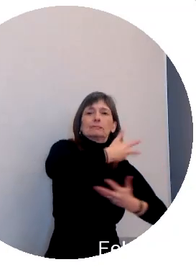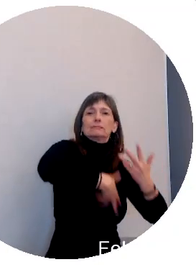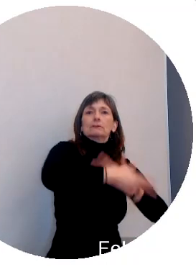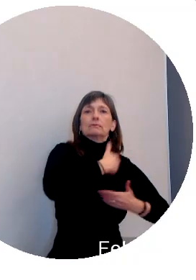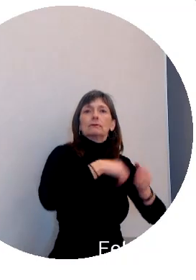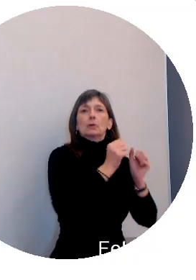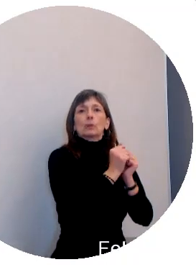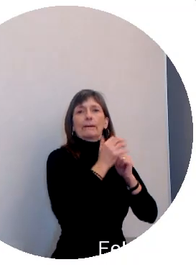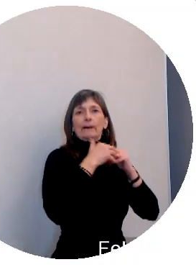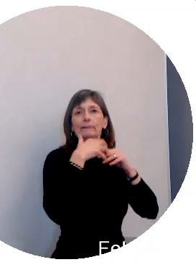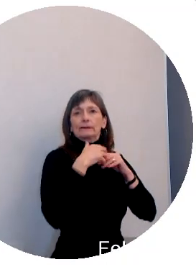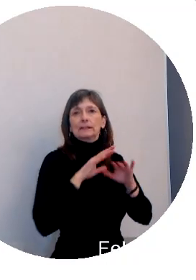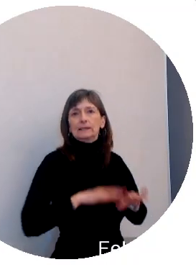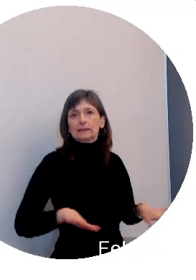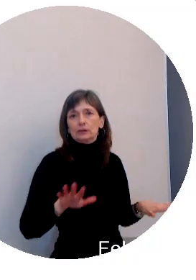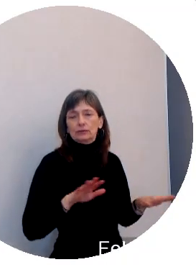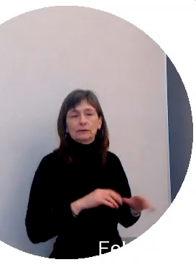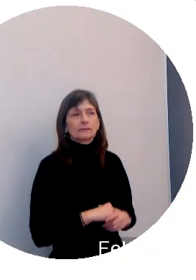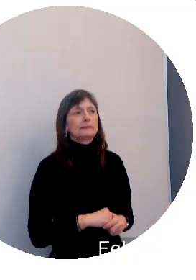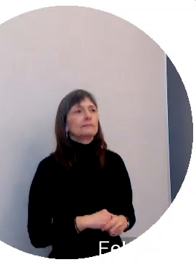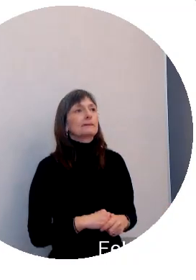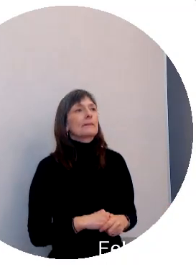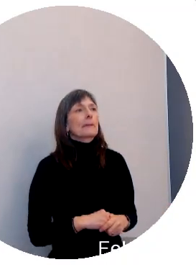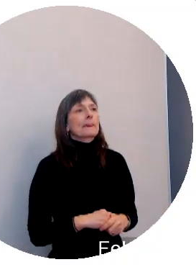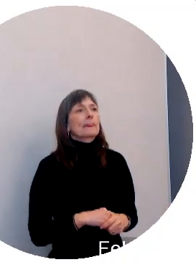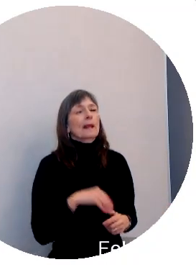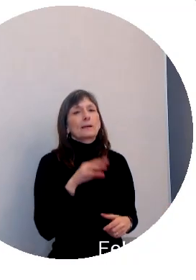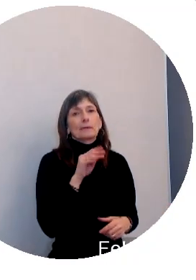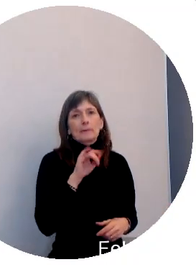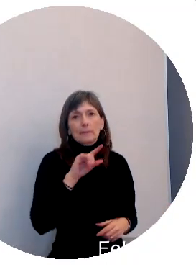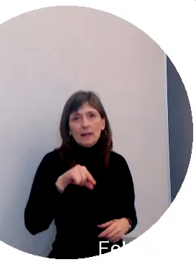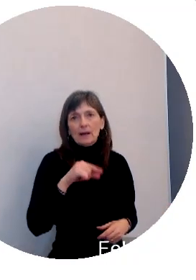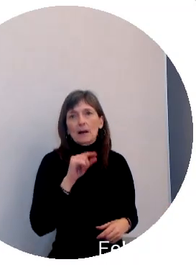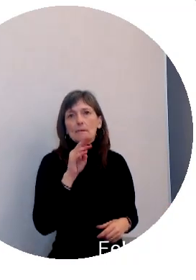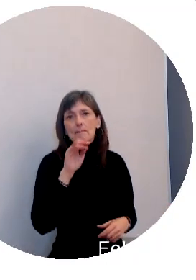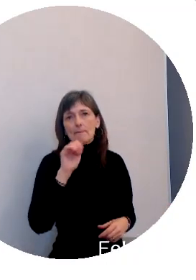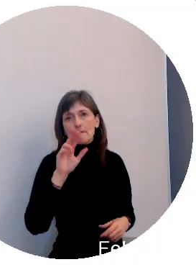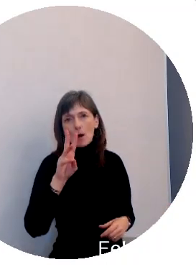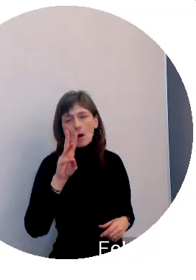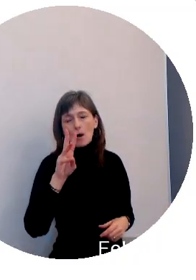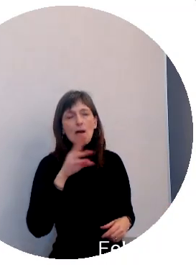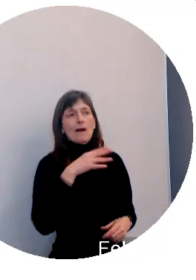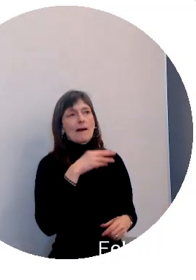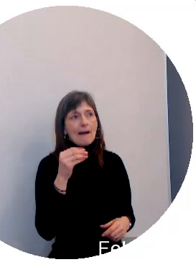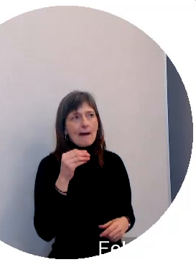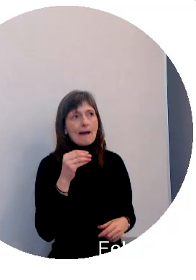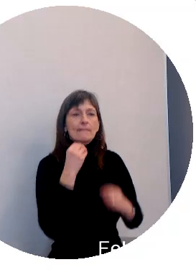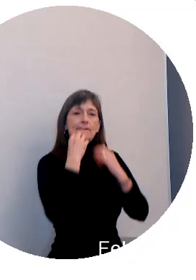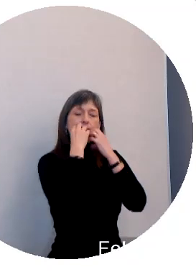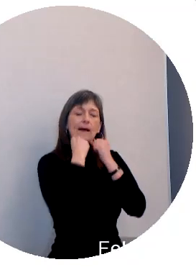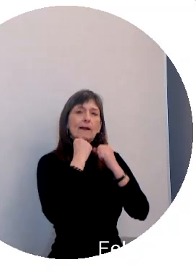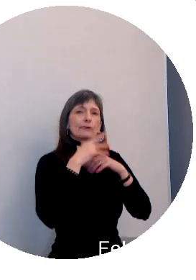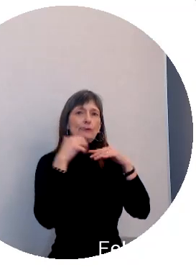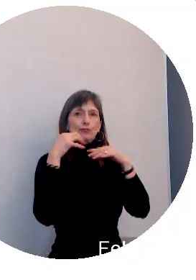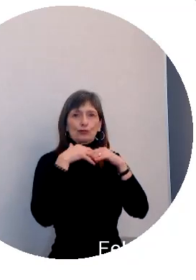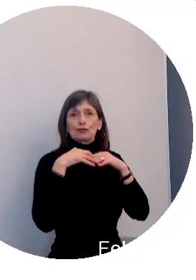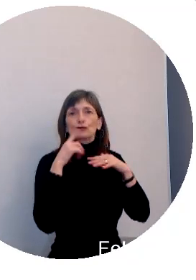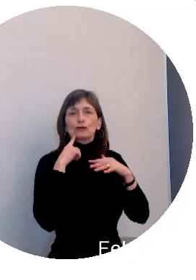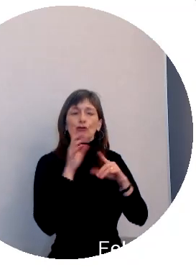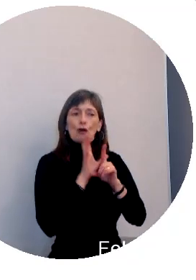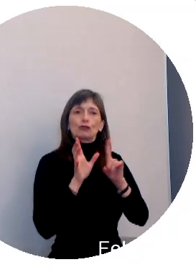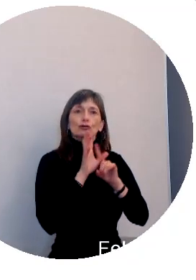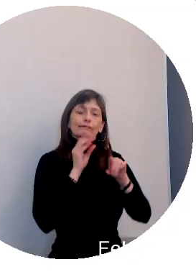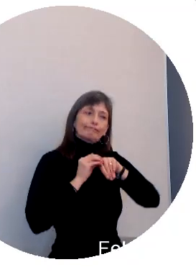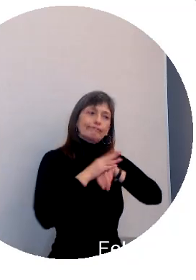to our Indigenous group, the Mi'kmaq, and the value of the Aboriginal worldviews for